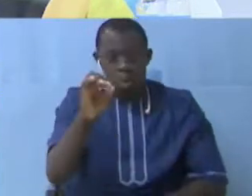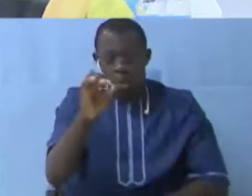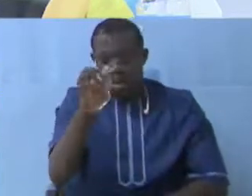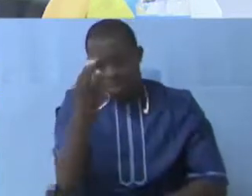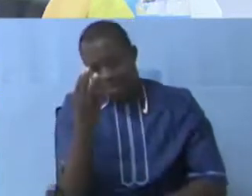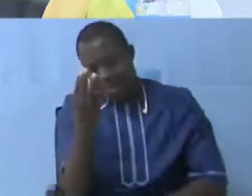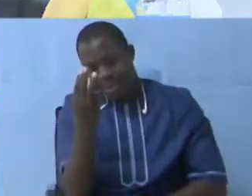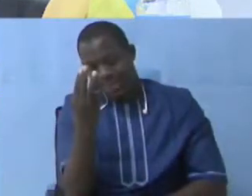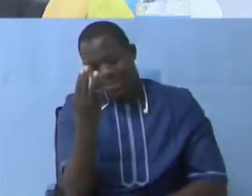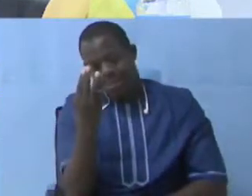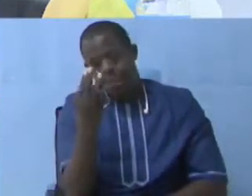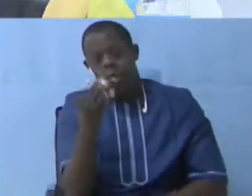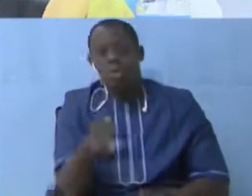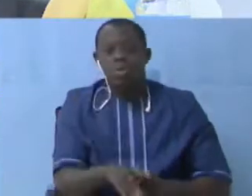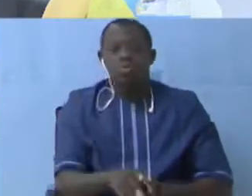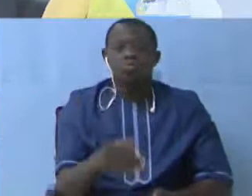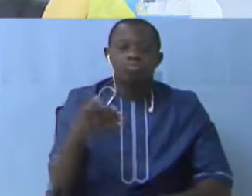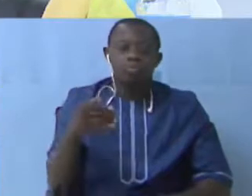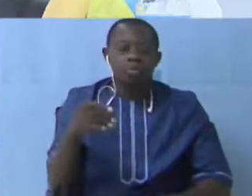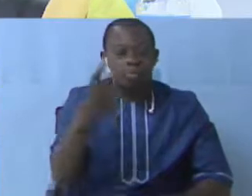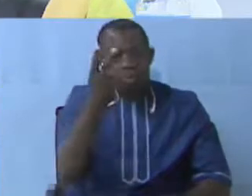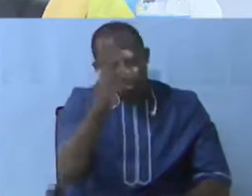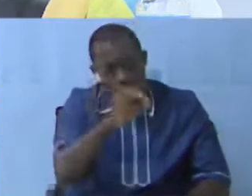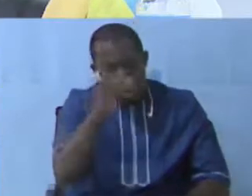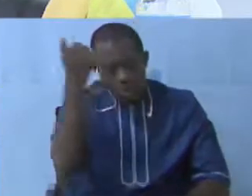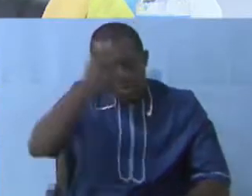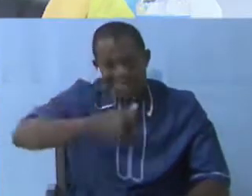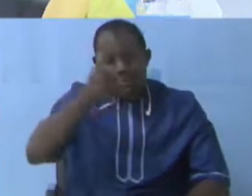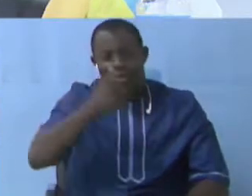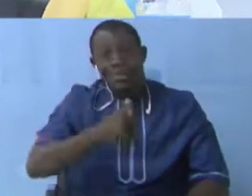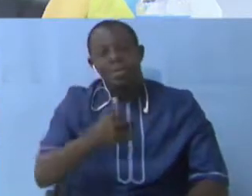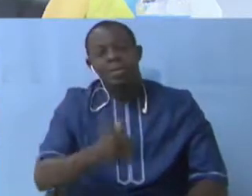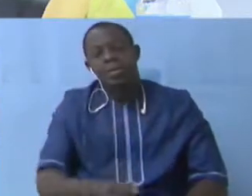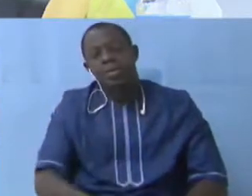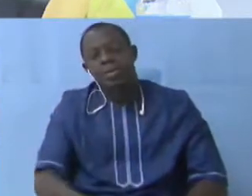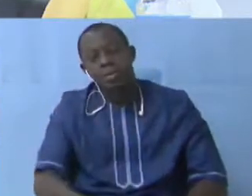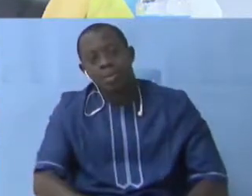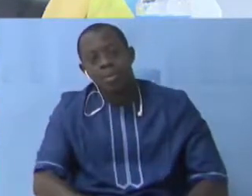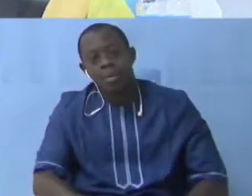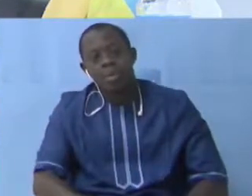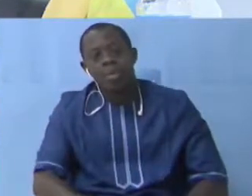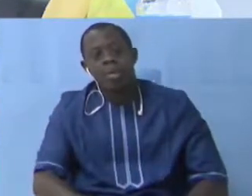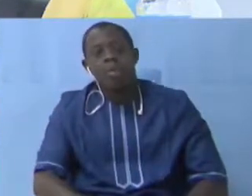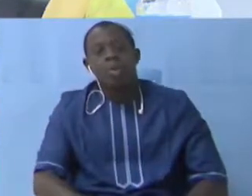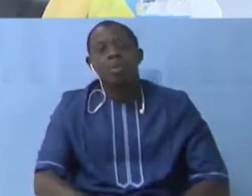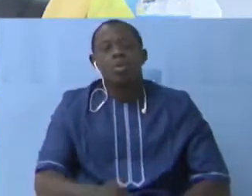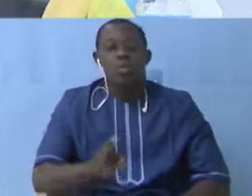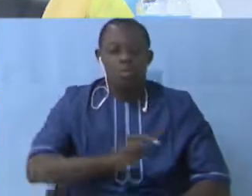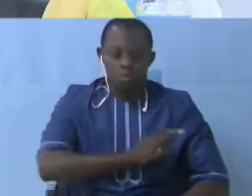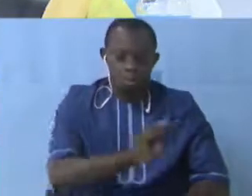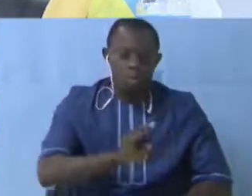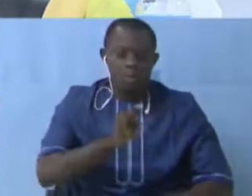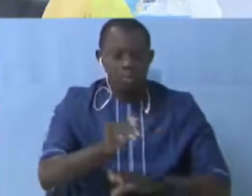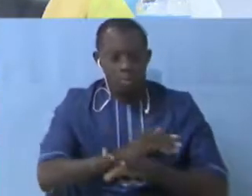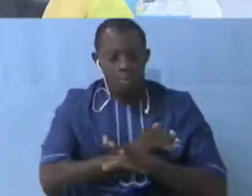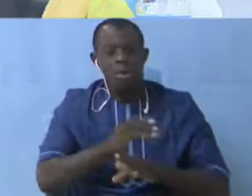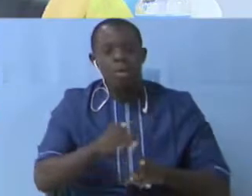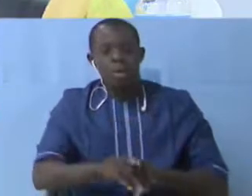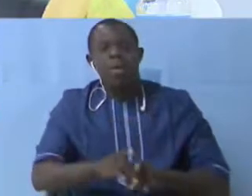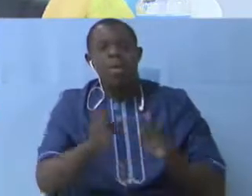atum 2003 ba atum 2016 we address our concerns to the